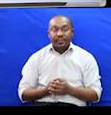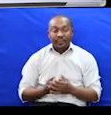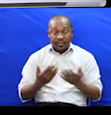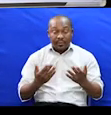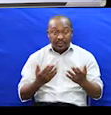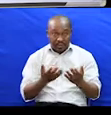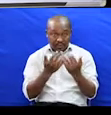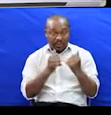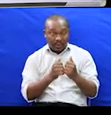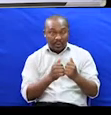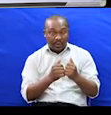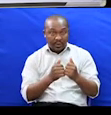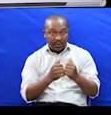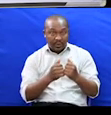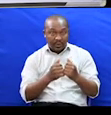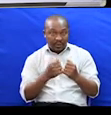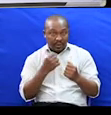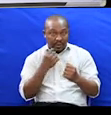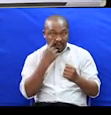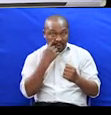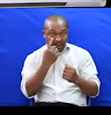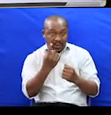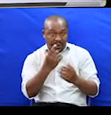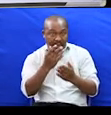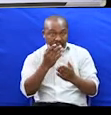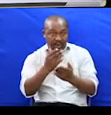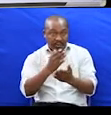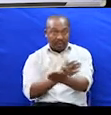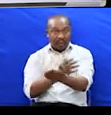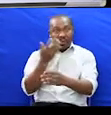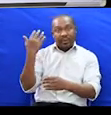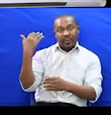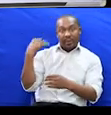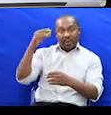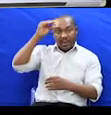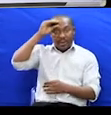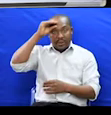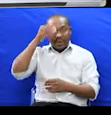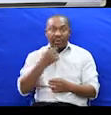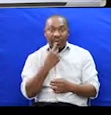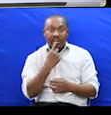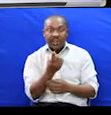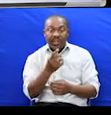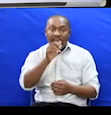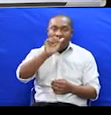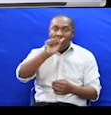particle, let us come to the previous lesson about atom. Atom, we said